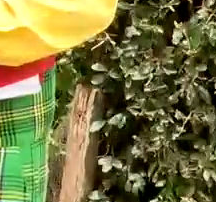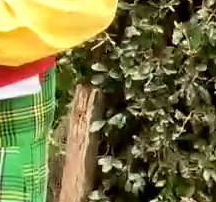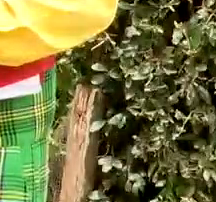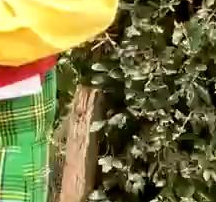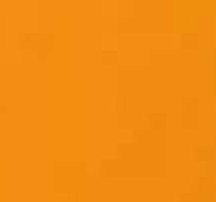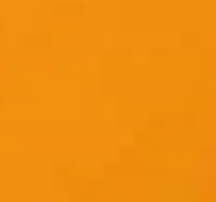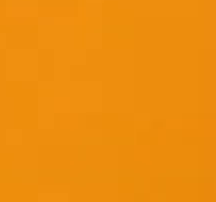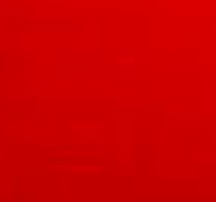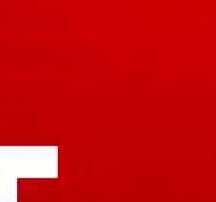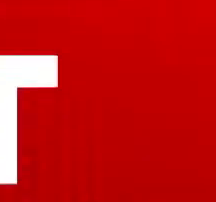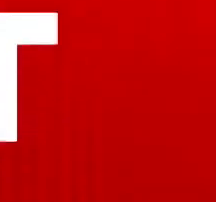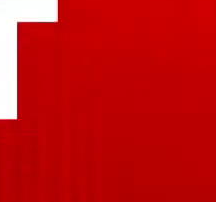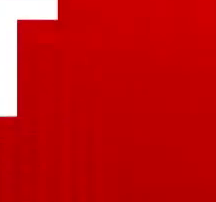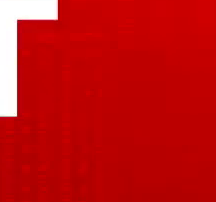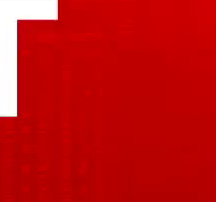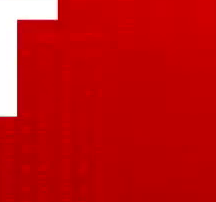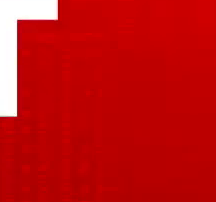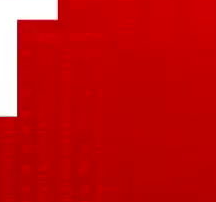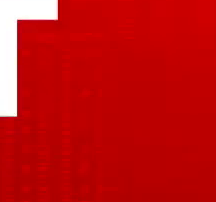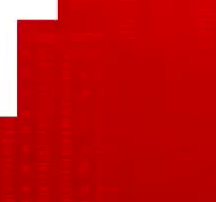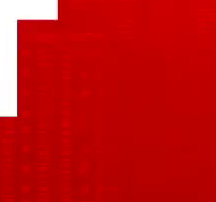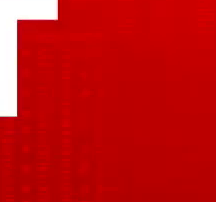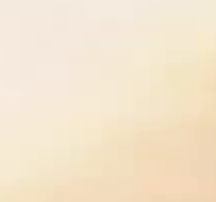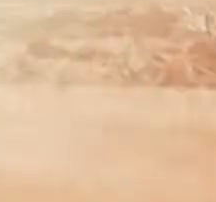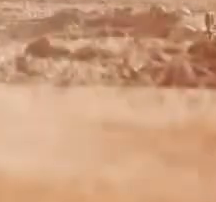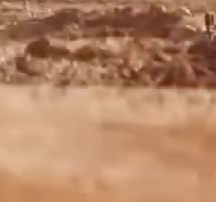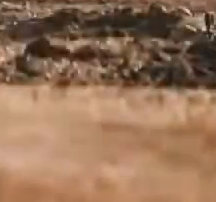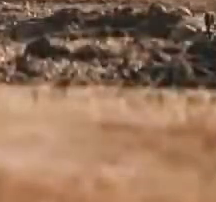It's a rambling you.